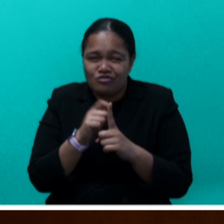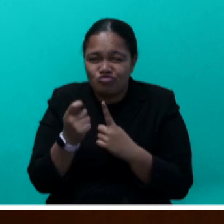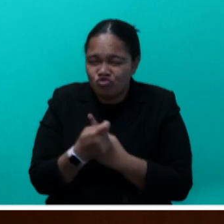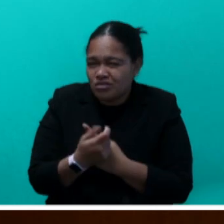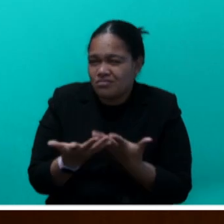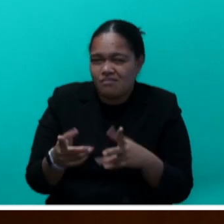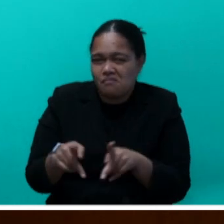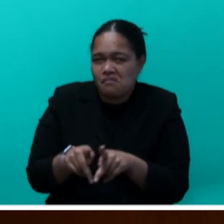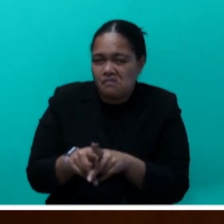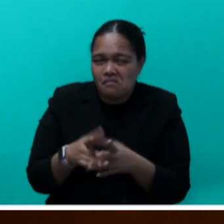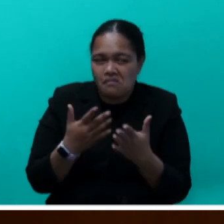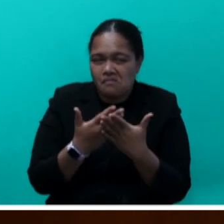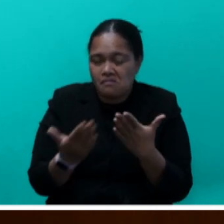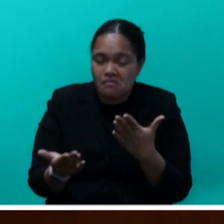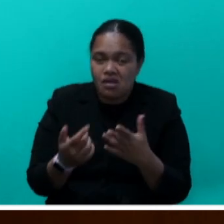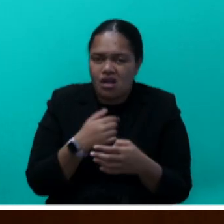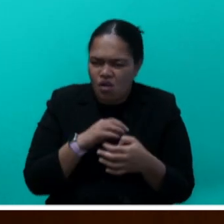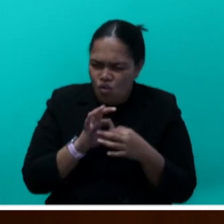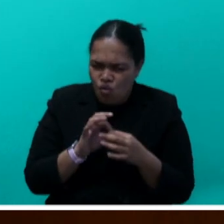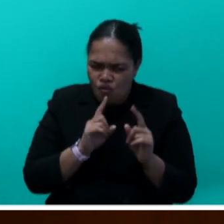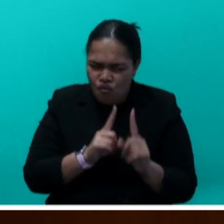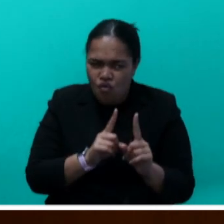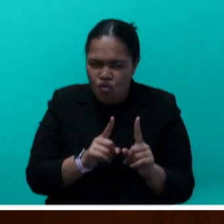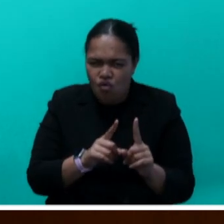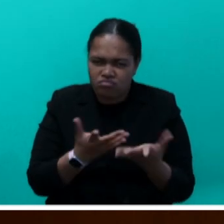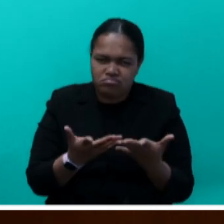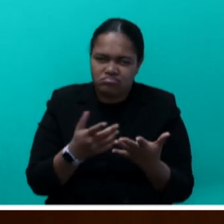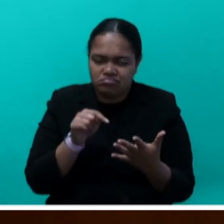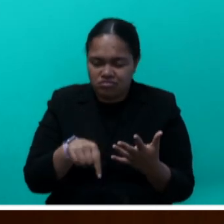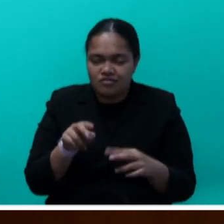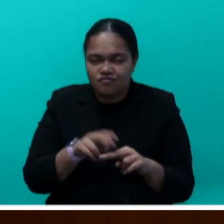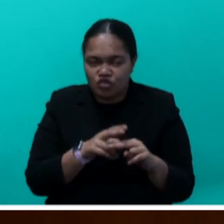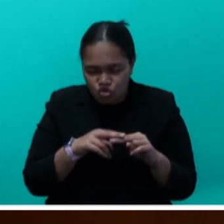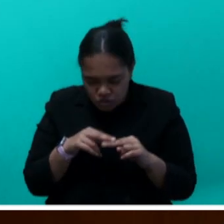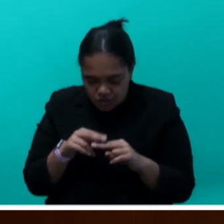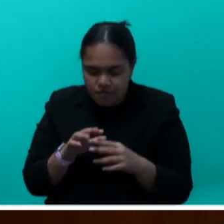partners following our own political upheavals here in Fiji.